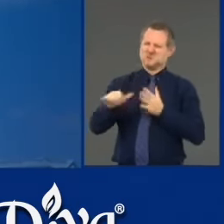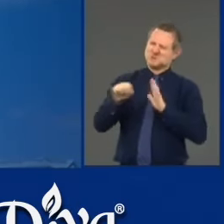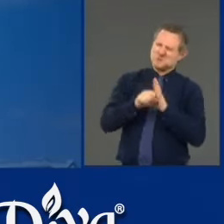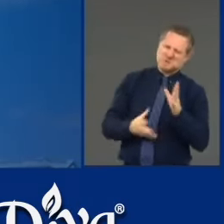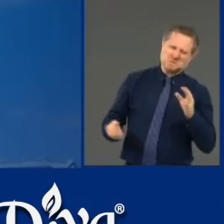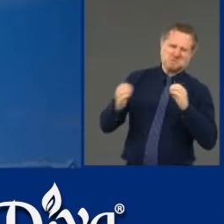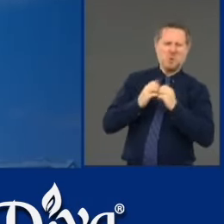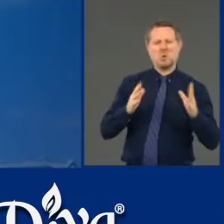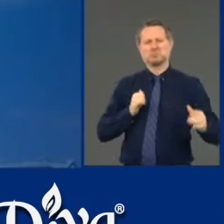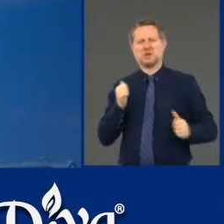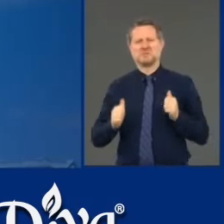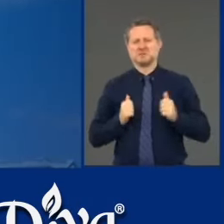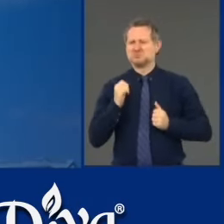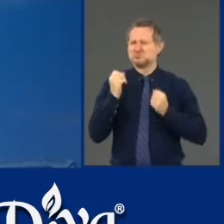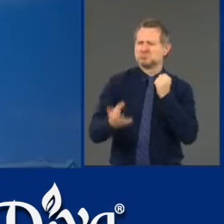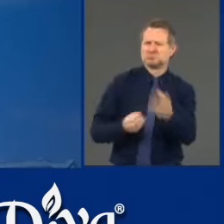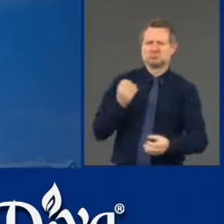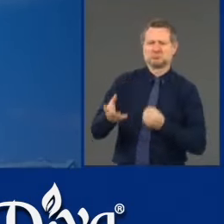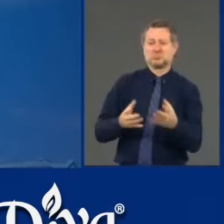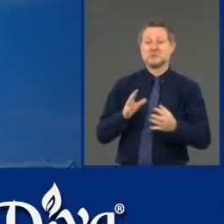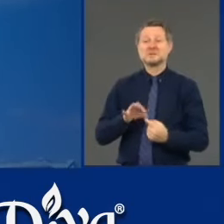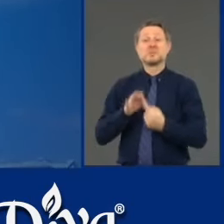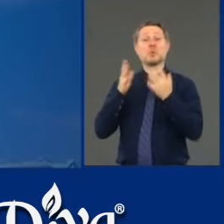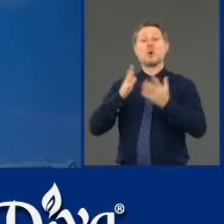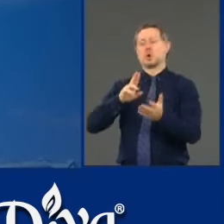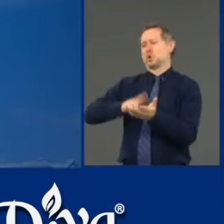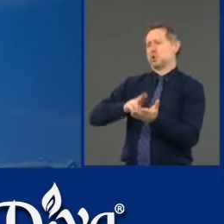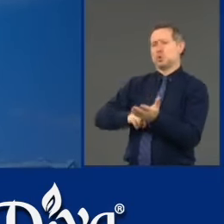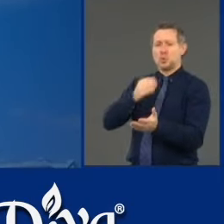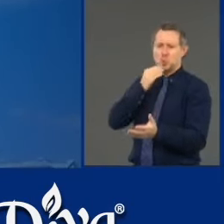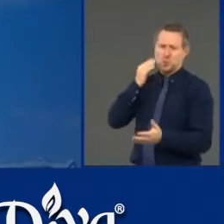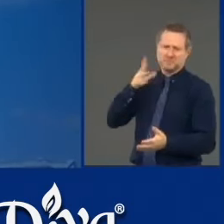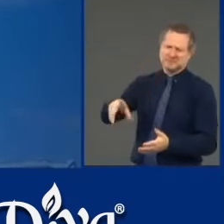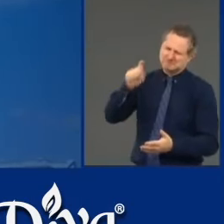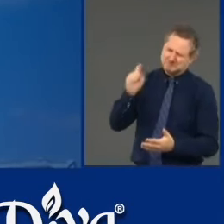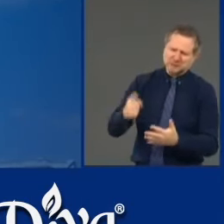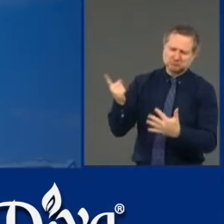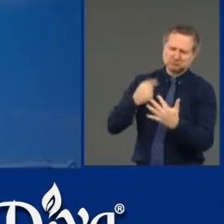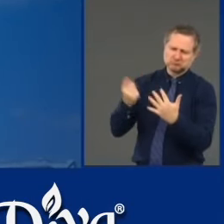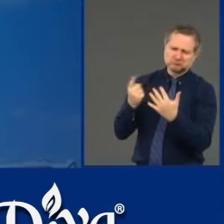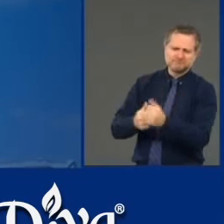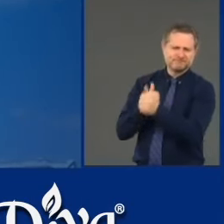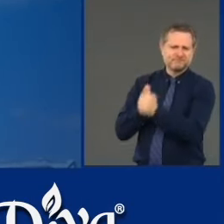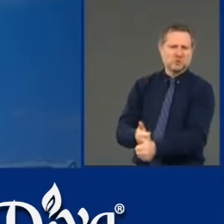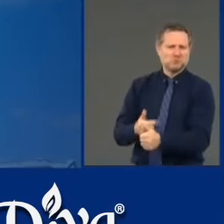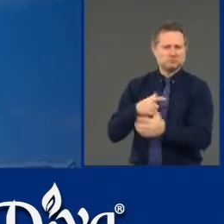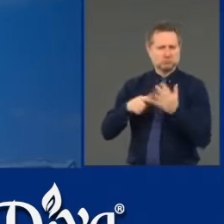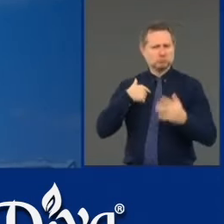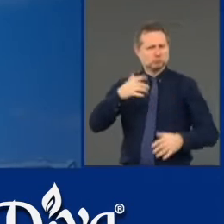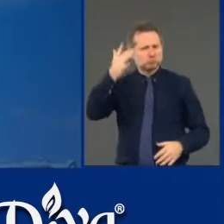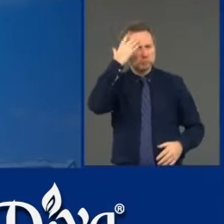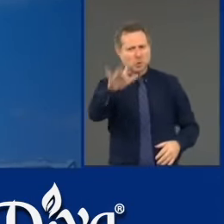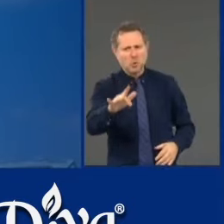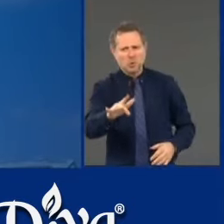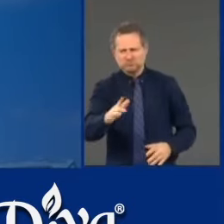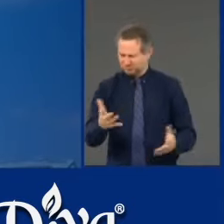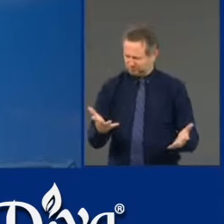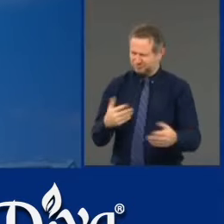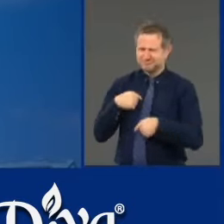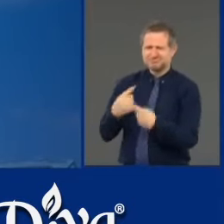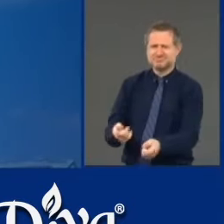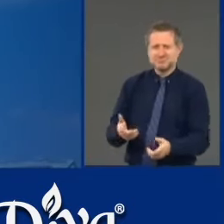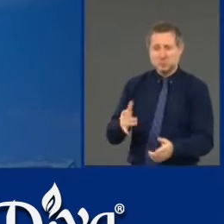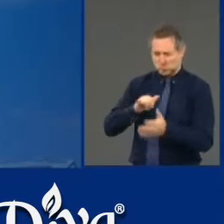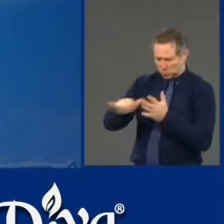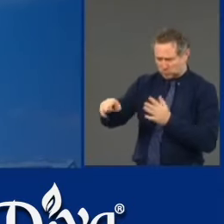state in nursing home precautions. So we have been smart. New Yorkers have been smart. The government has been